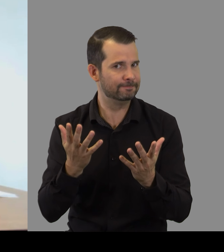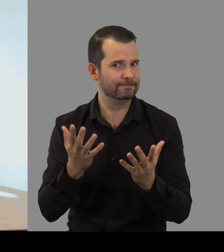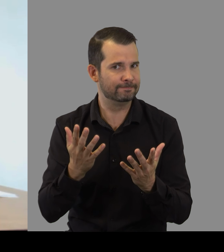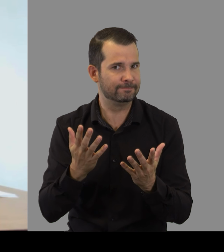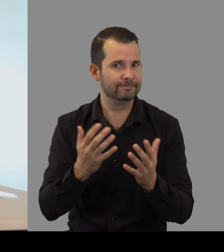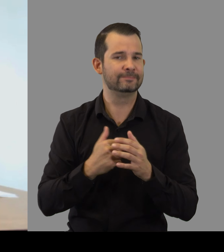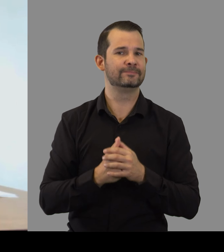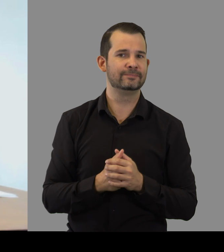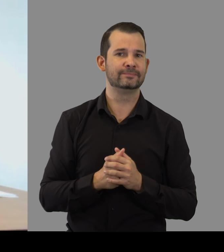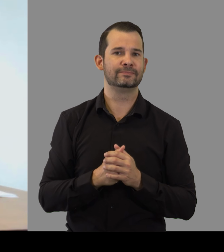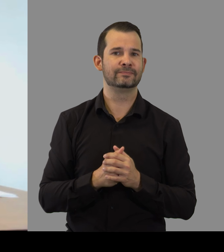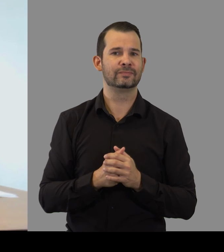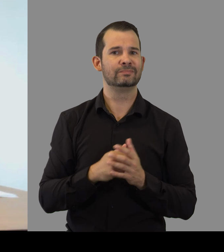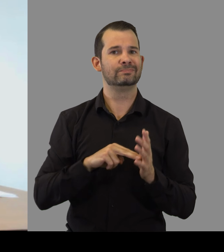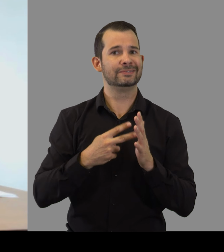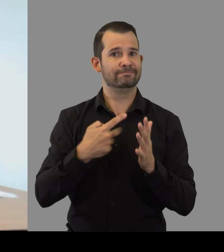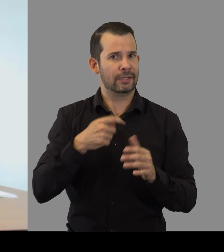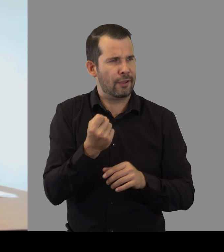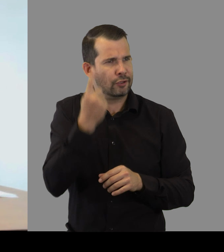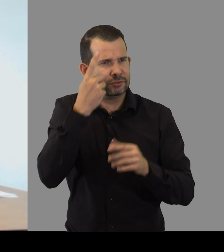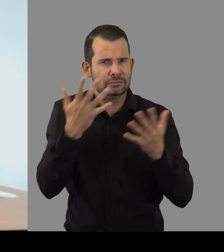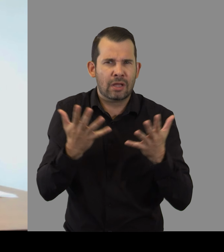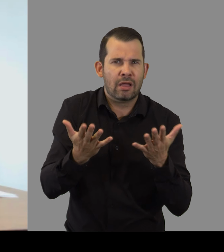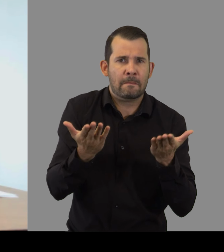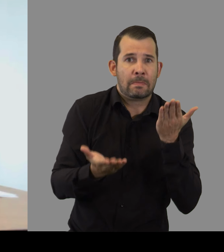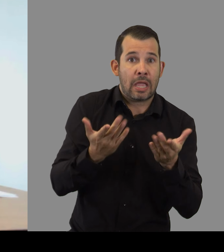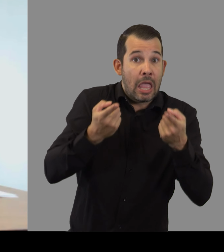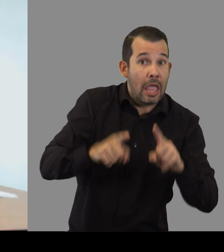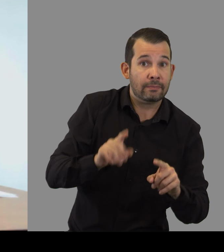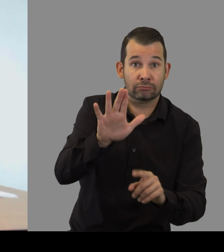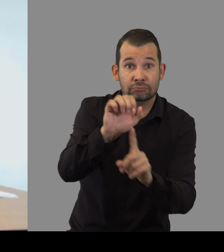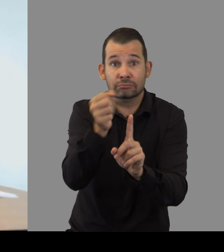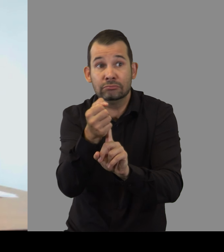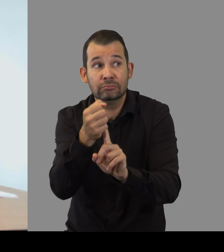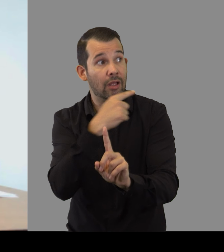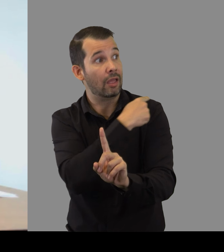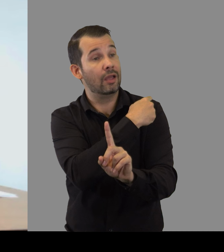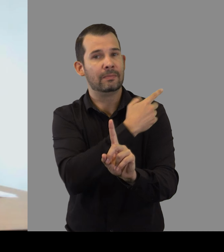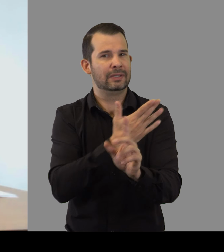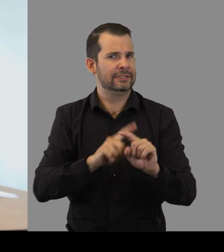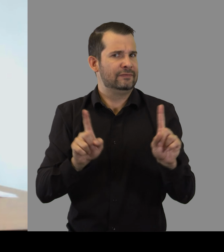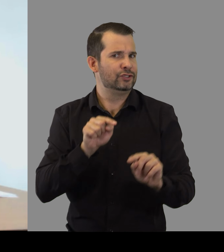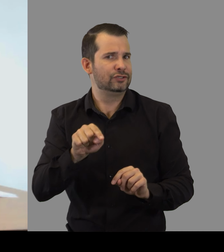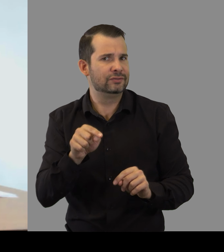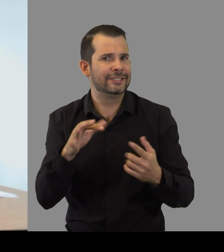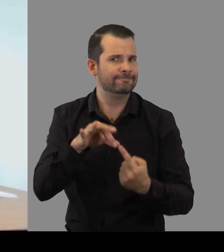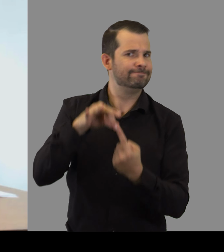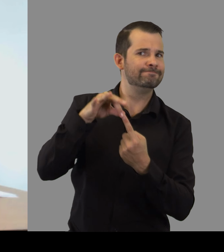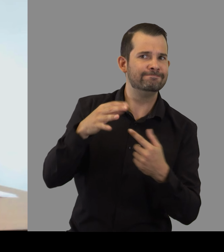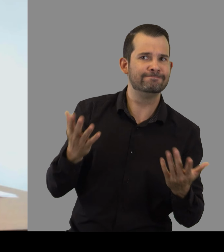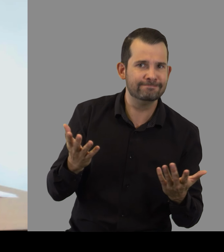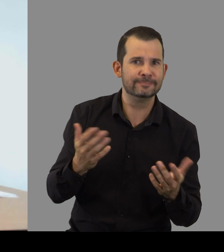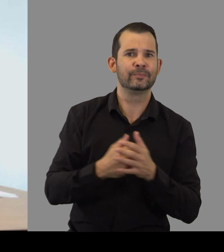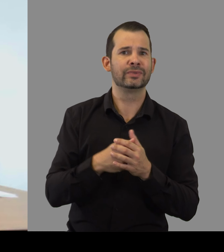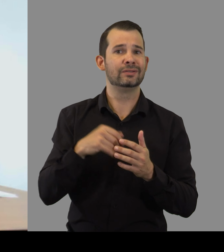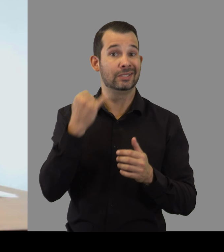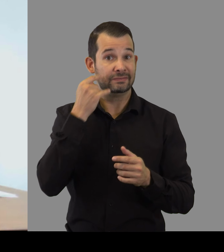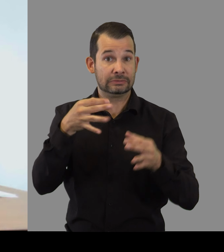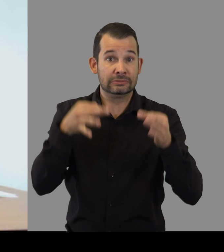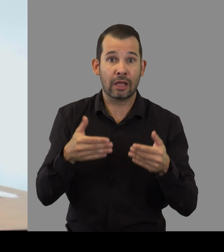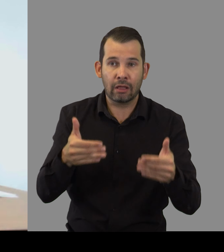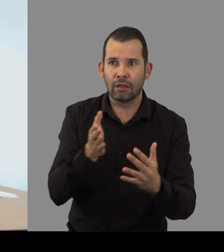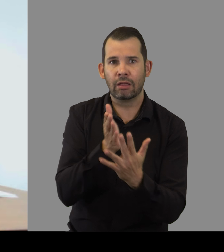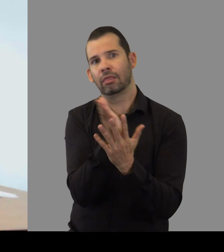other past cases is really not directly relevant to understand exactly what may happen in your specific case if you